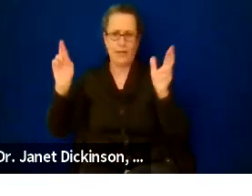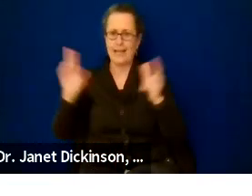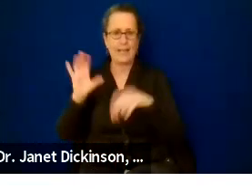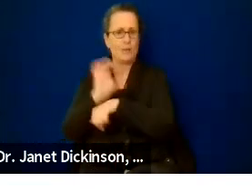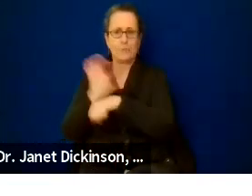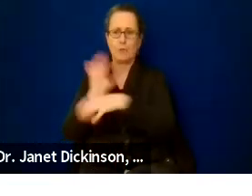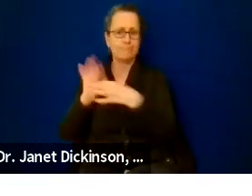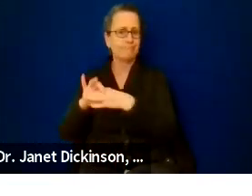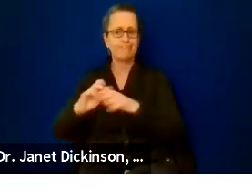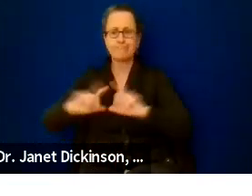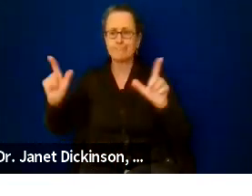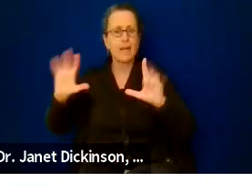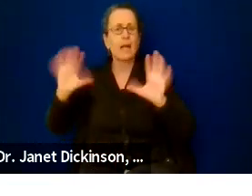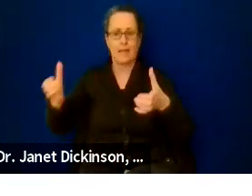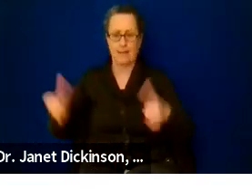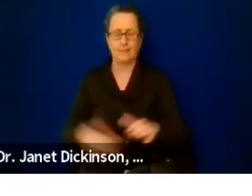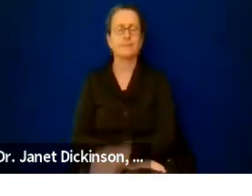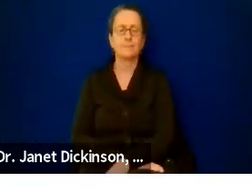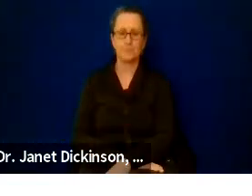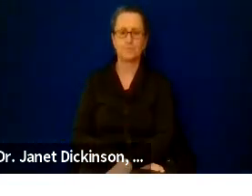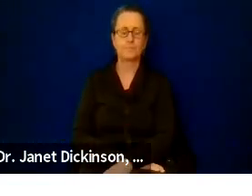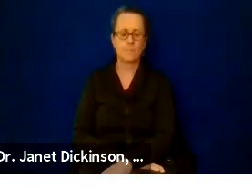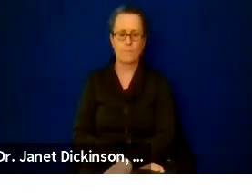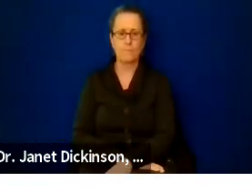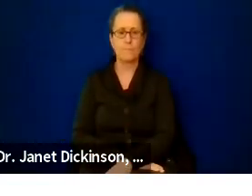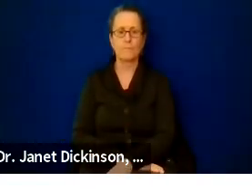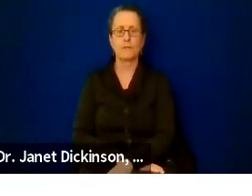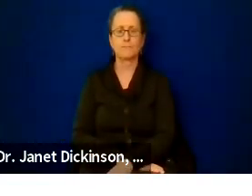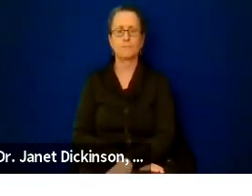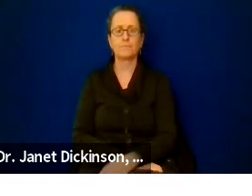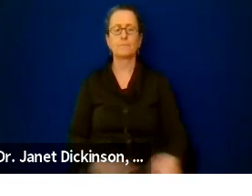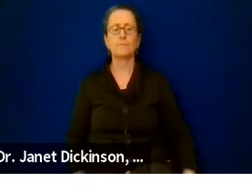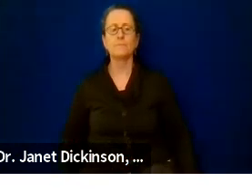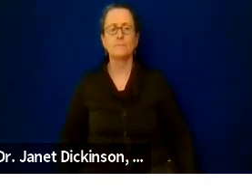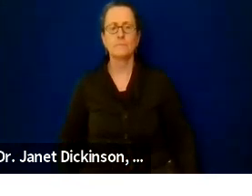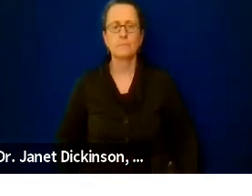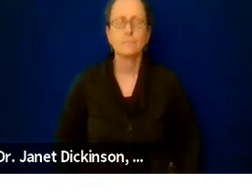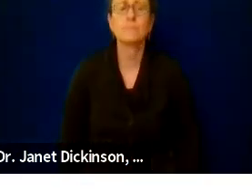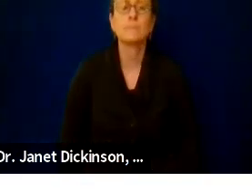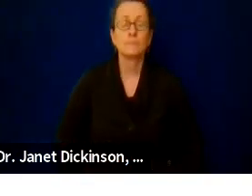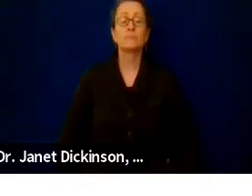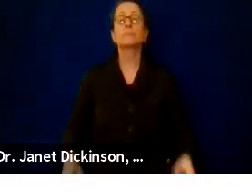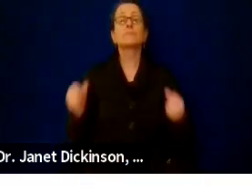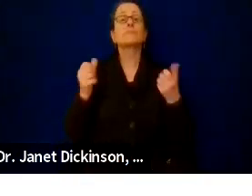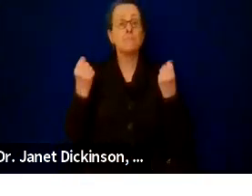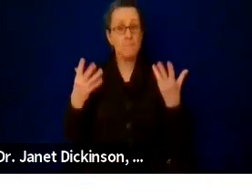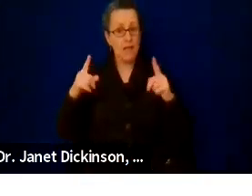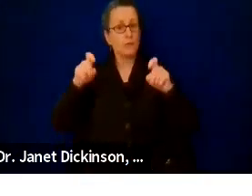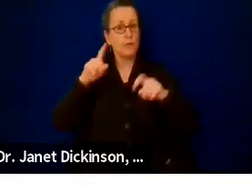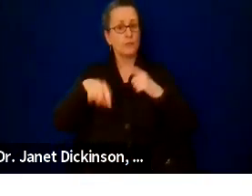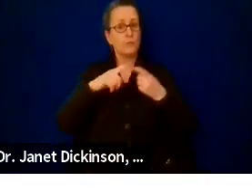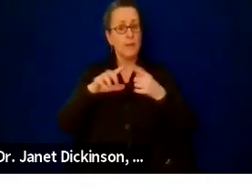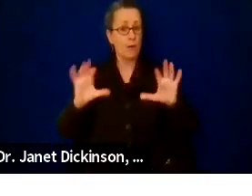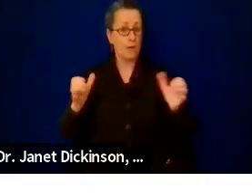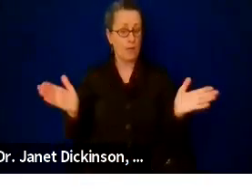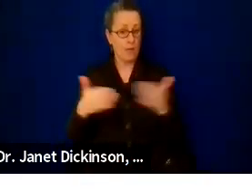Houle. Now we've got to switch into another subsection here of questions. Many parents and guardians had questions about classrooms and specifically